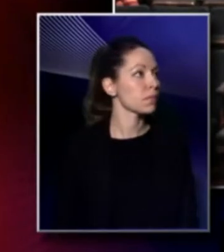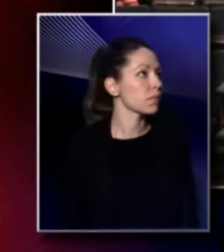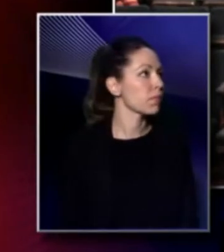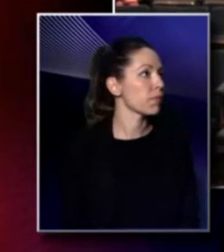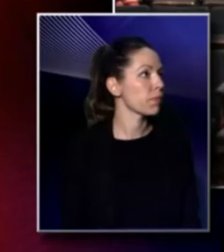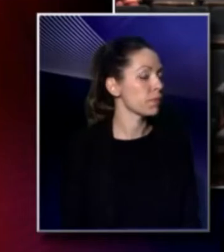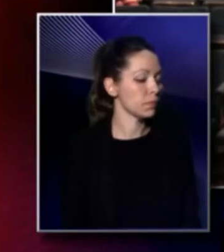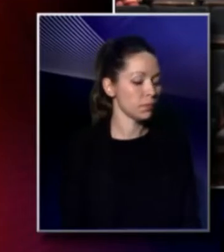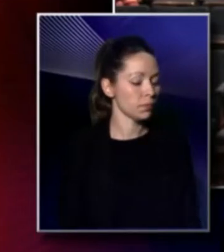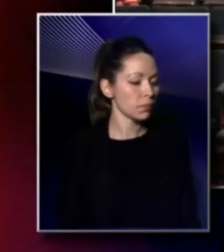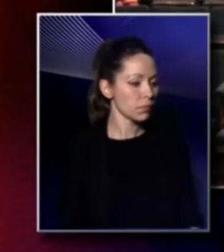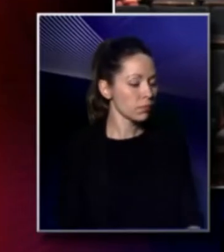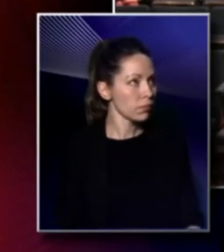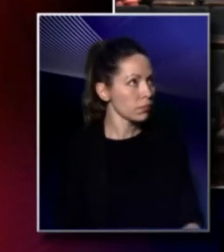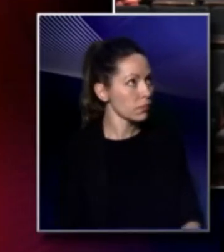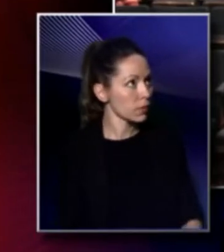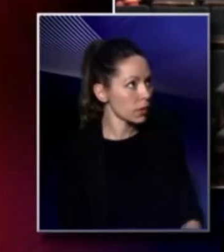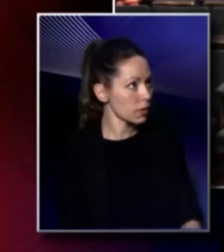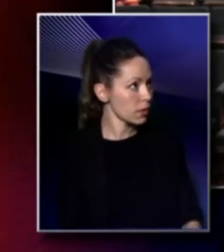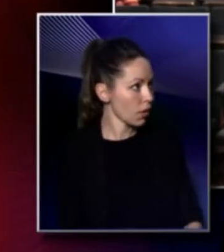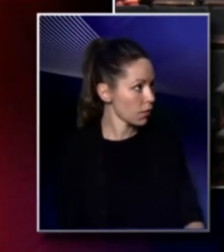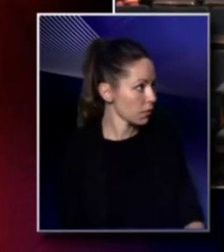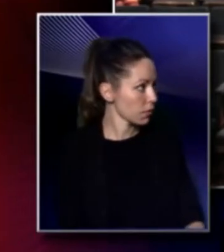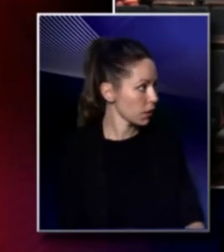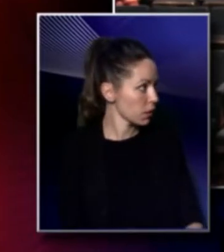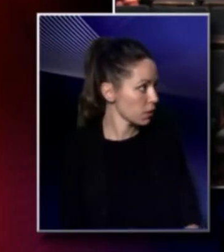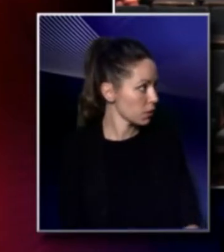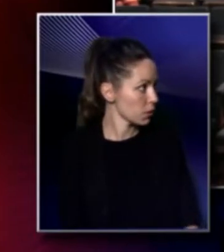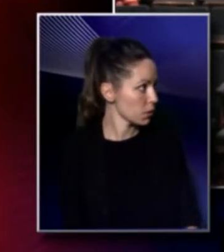I want to say a few important things.